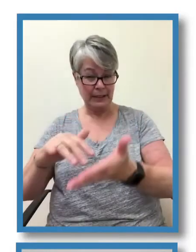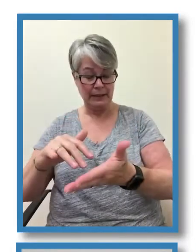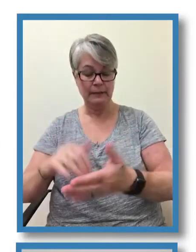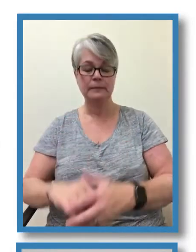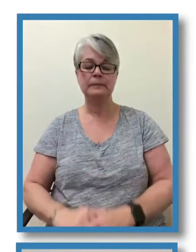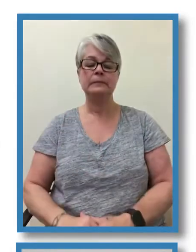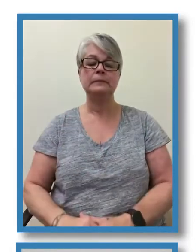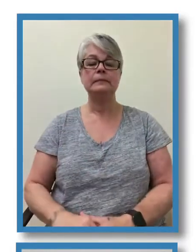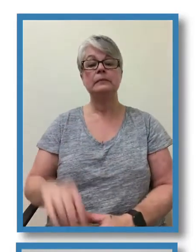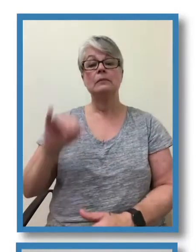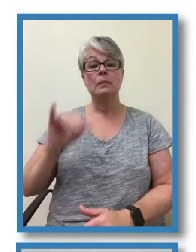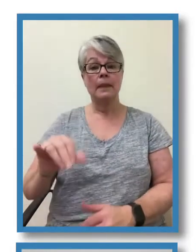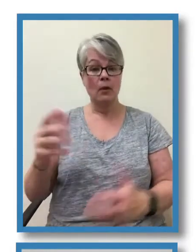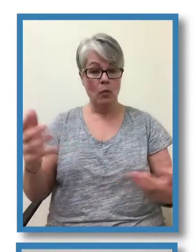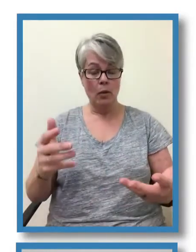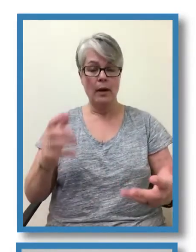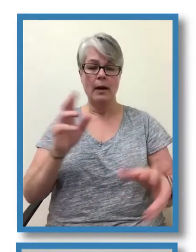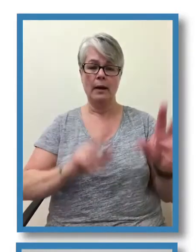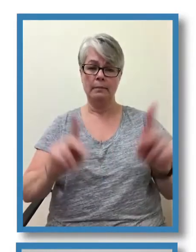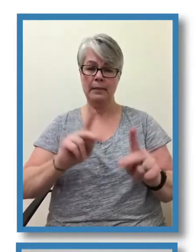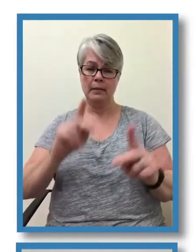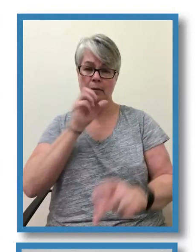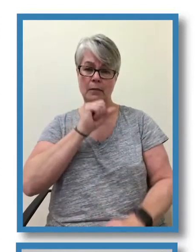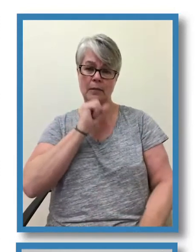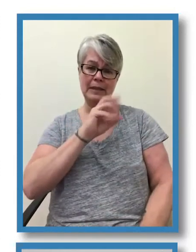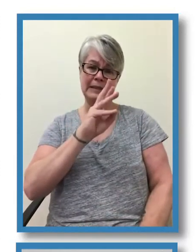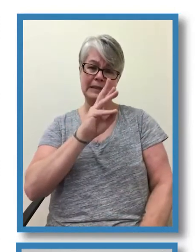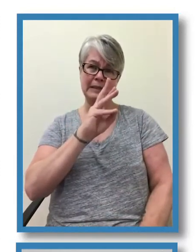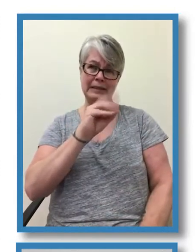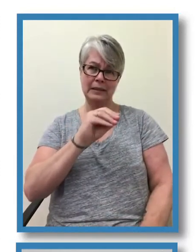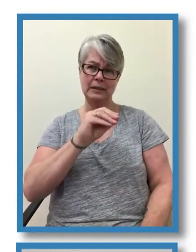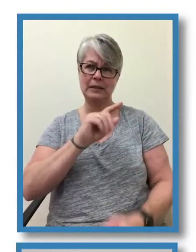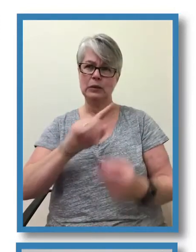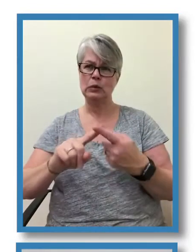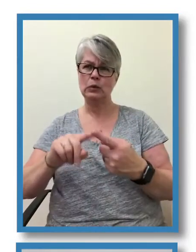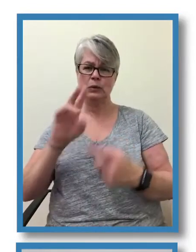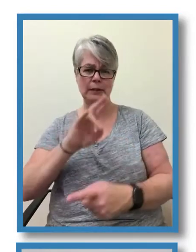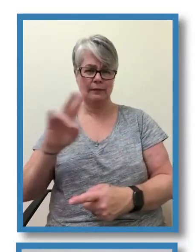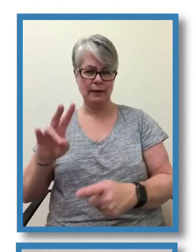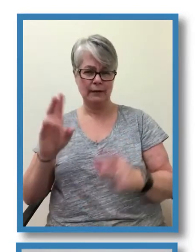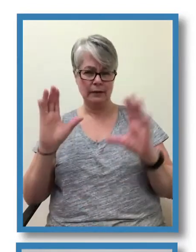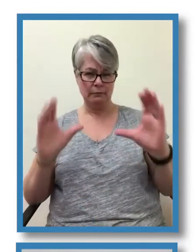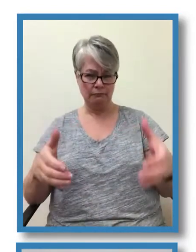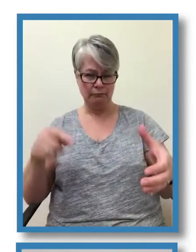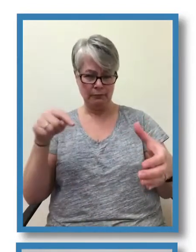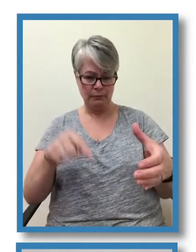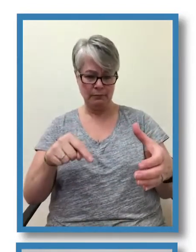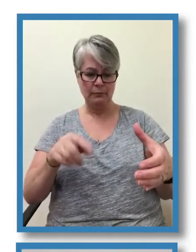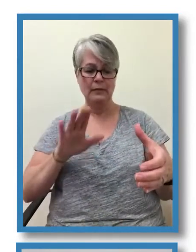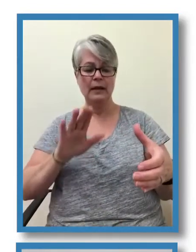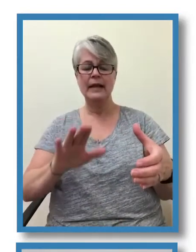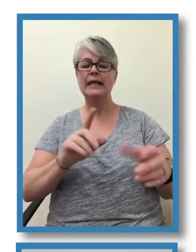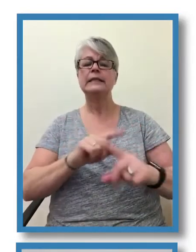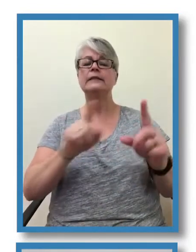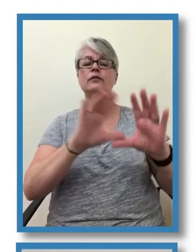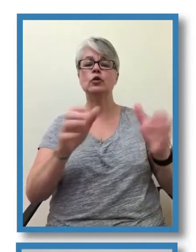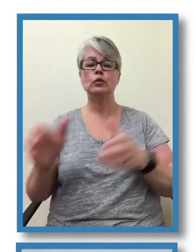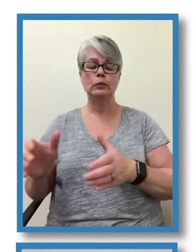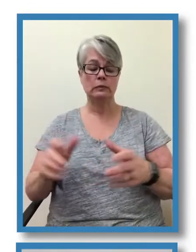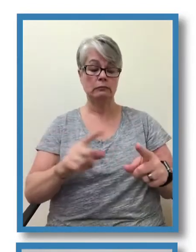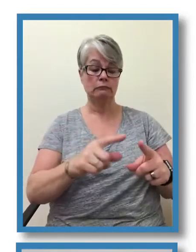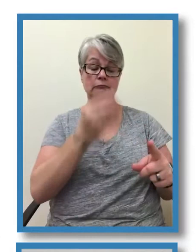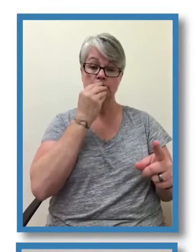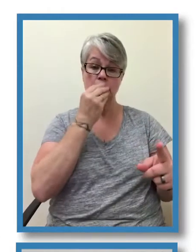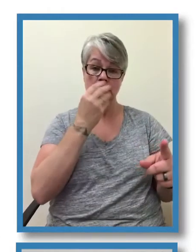physical exercise, cognition training, and vascular monitoring. And they had another group who received health advice in the control group. And